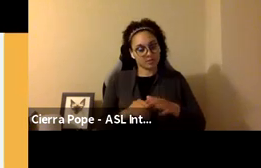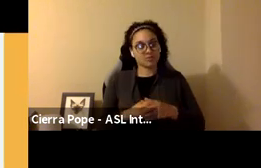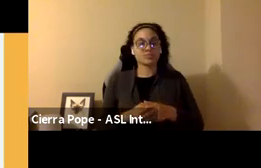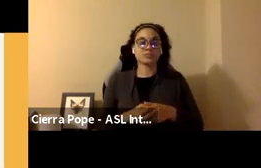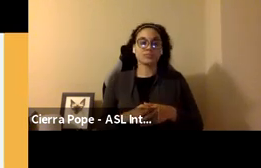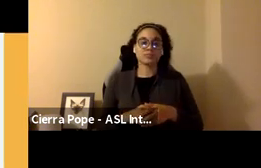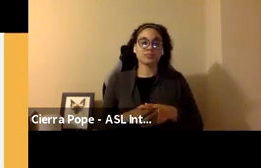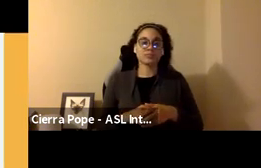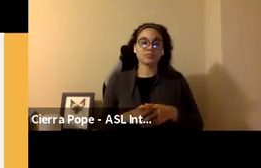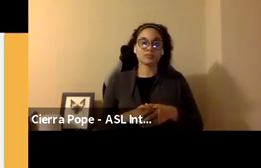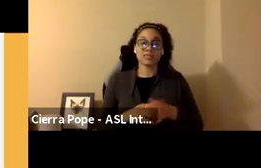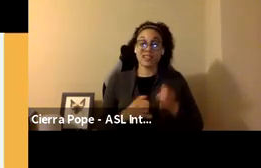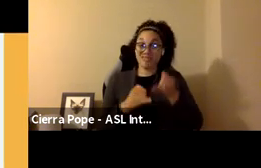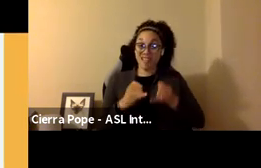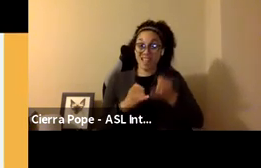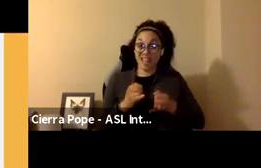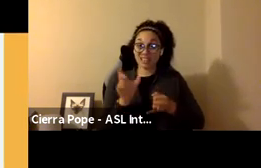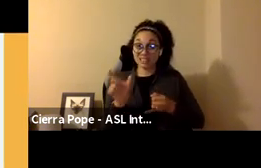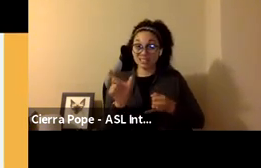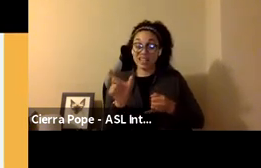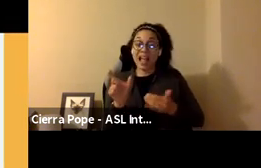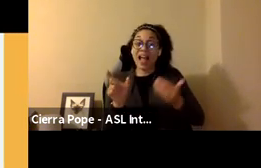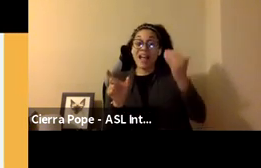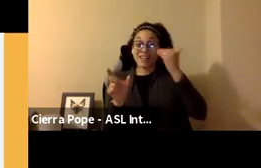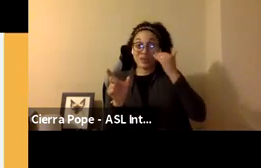really key, but I know you can get through it.